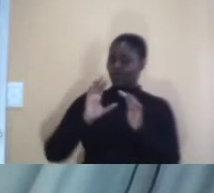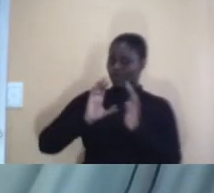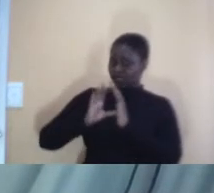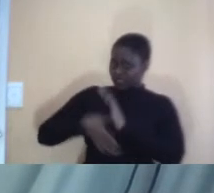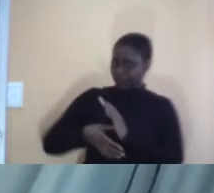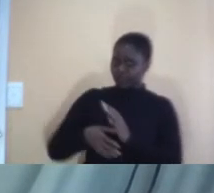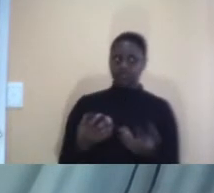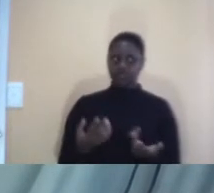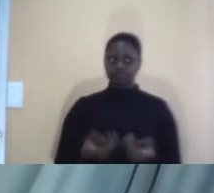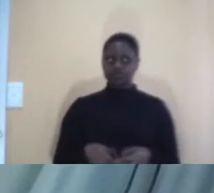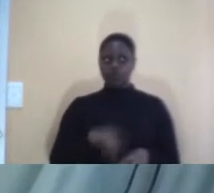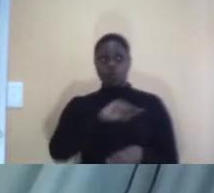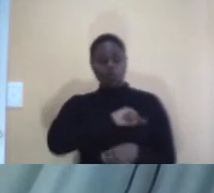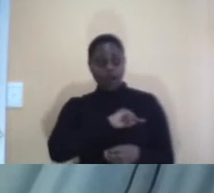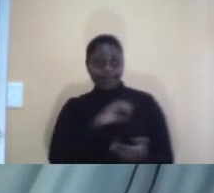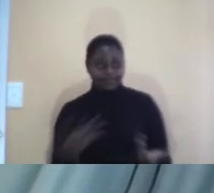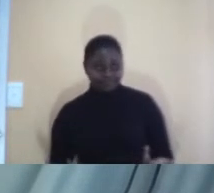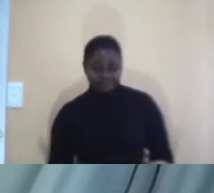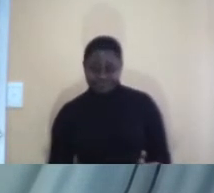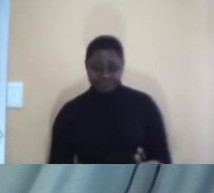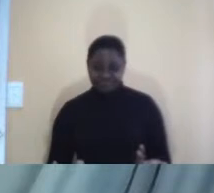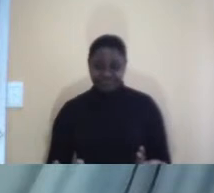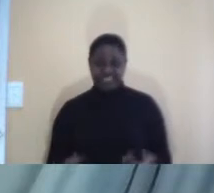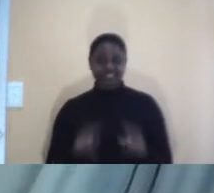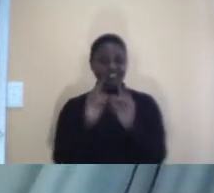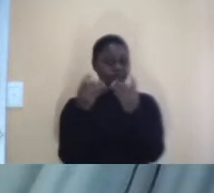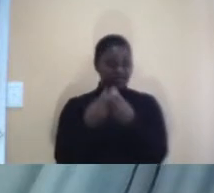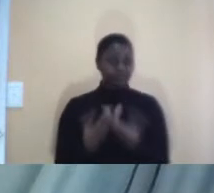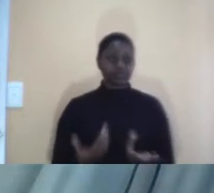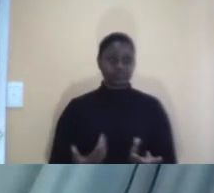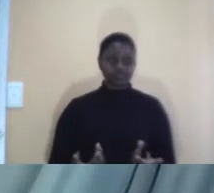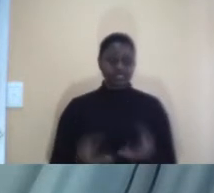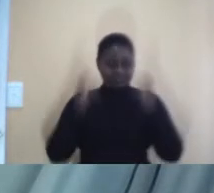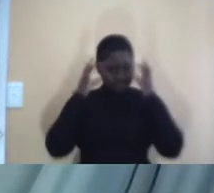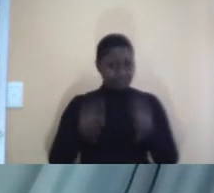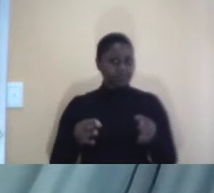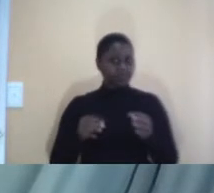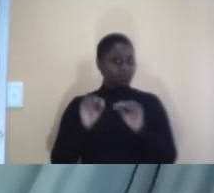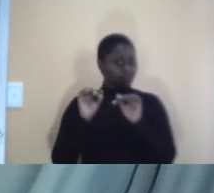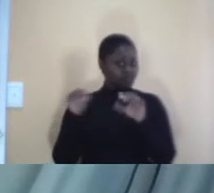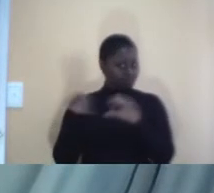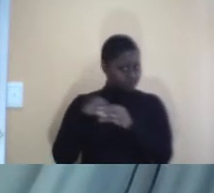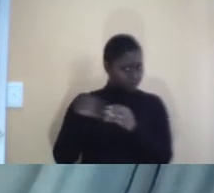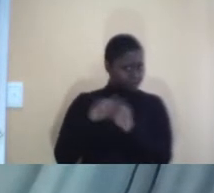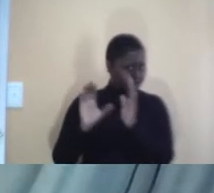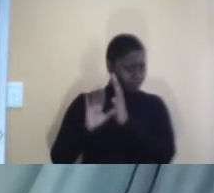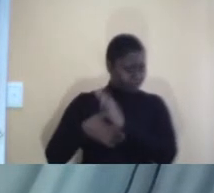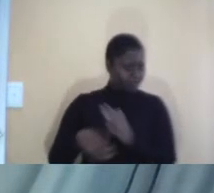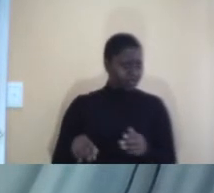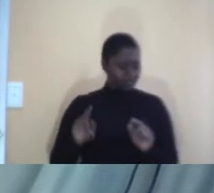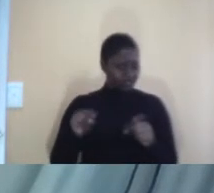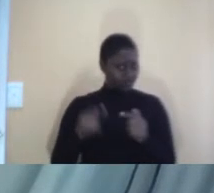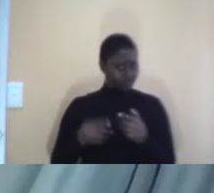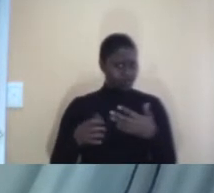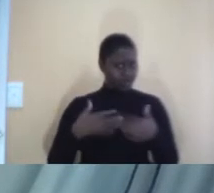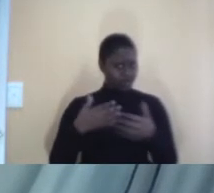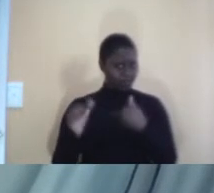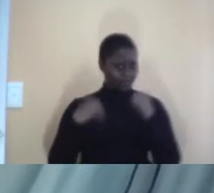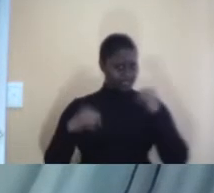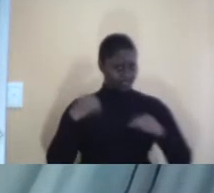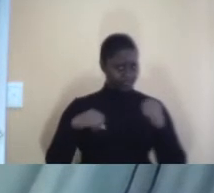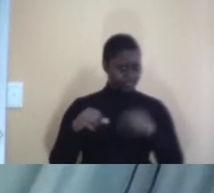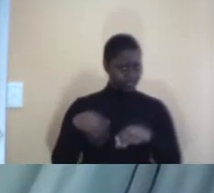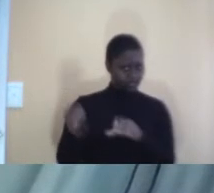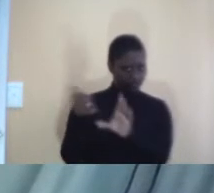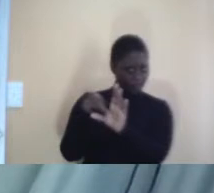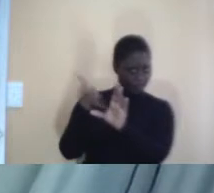only? Why does this department exclude disabled people from participating in the agriculture? Disabled